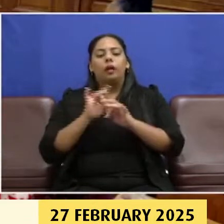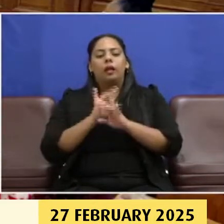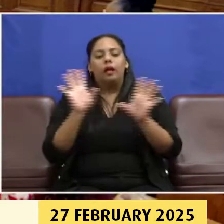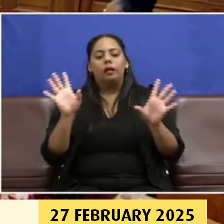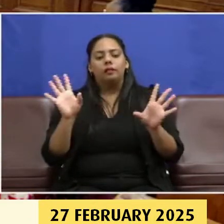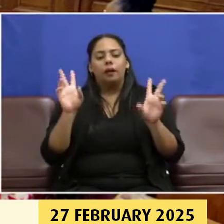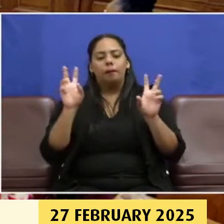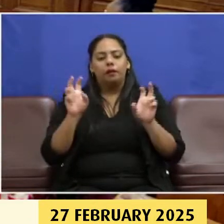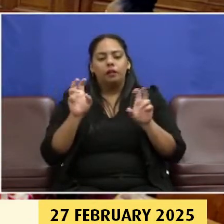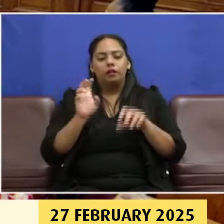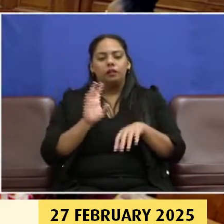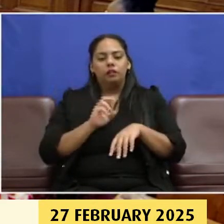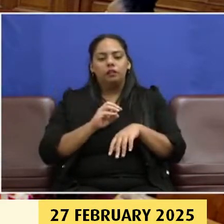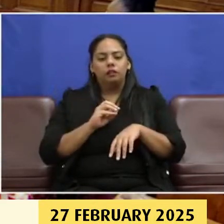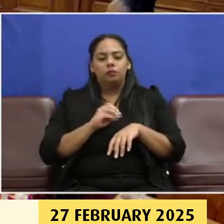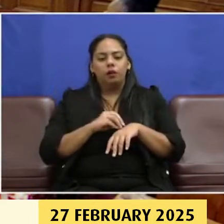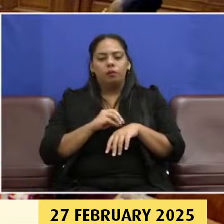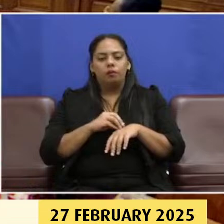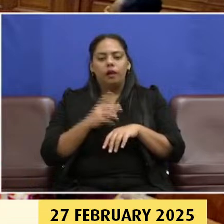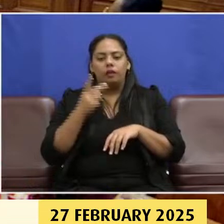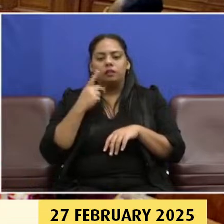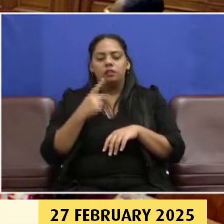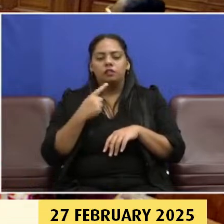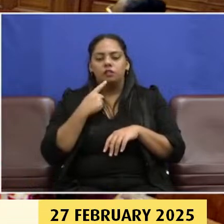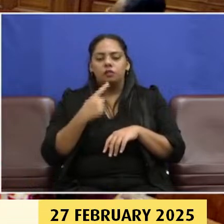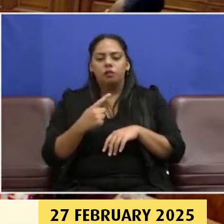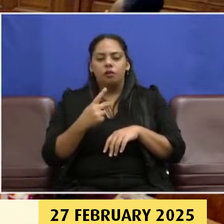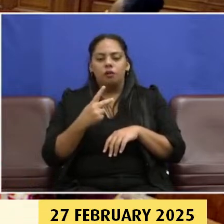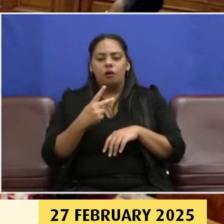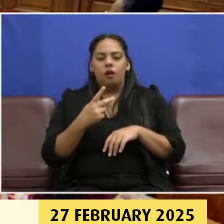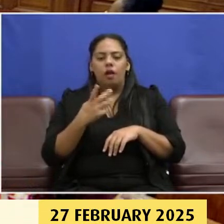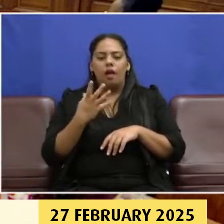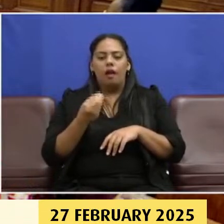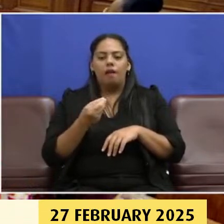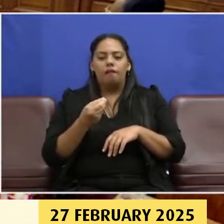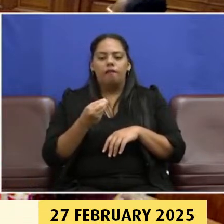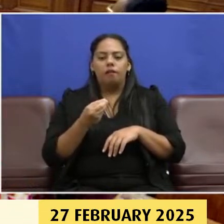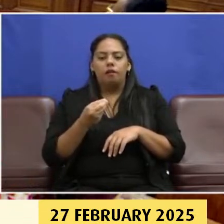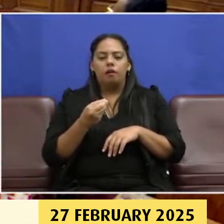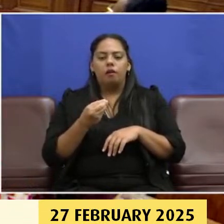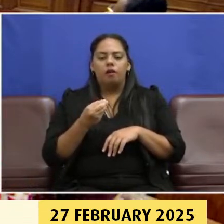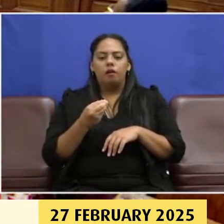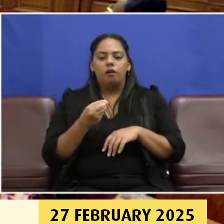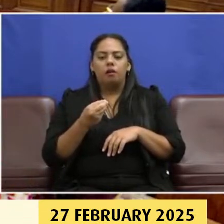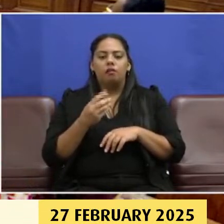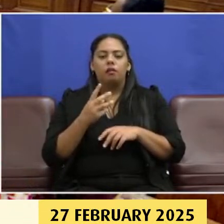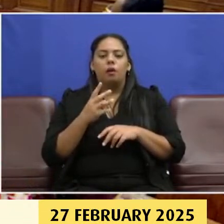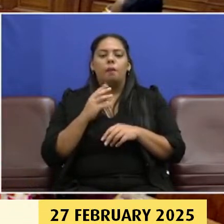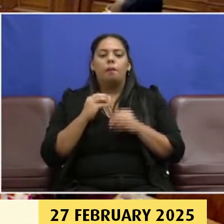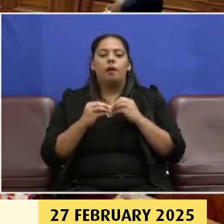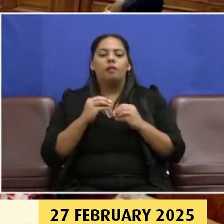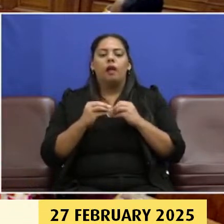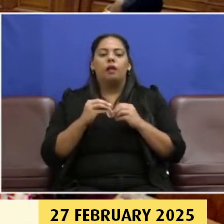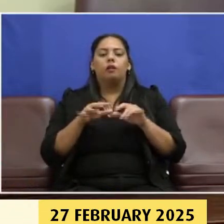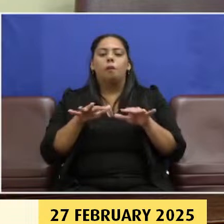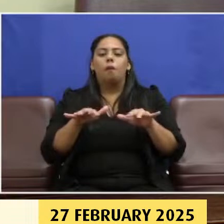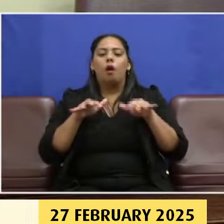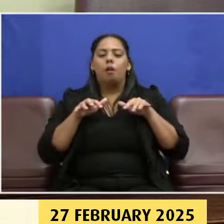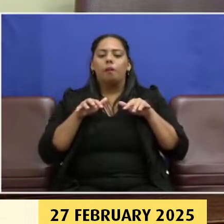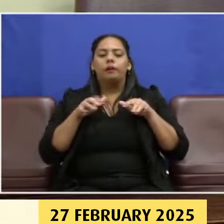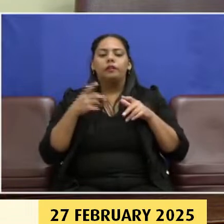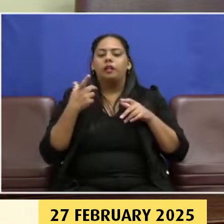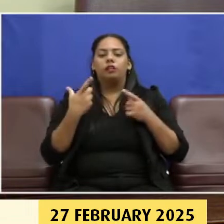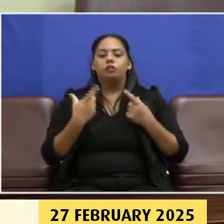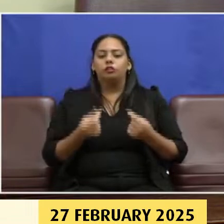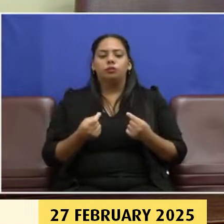that I've picked up in the media. There's an allegation that I saw being made to the effect that Parliament didn't do